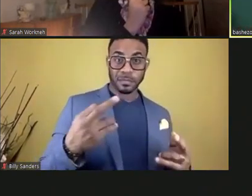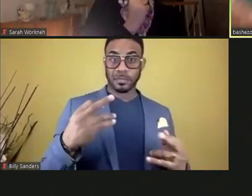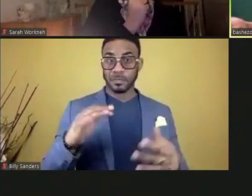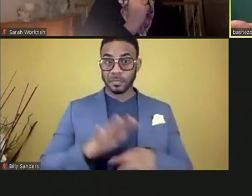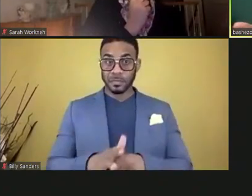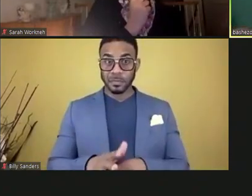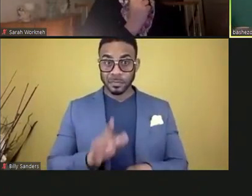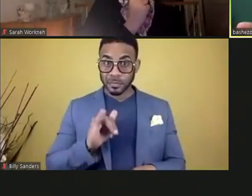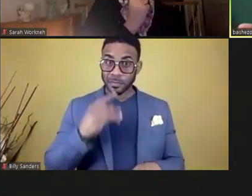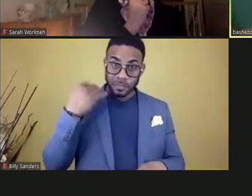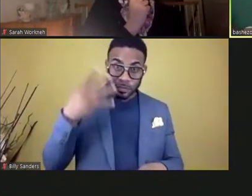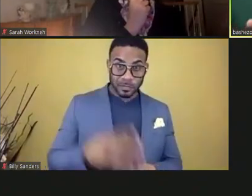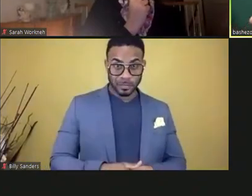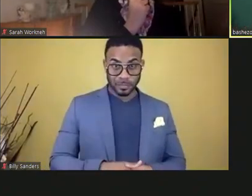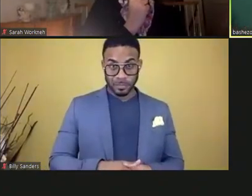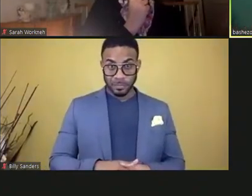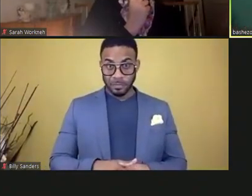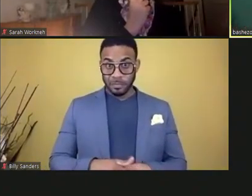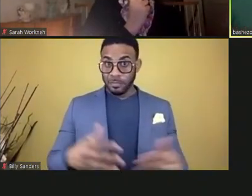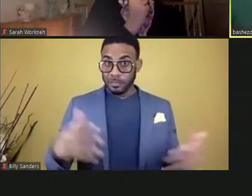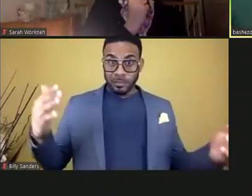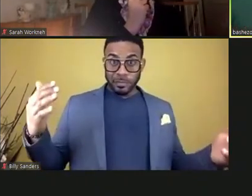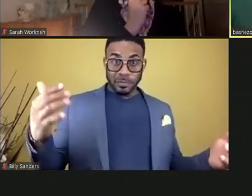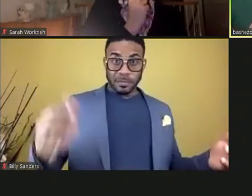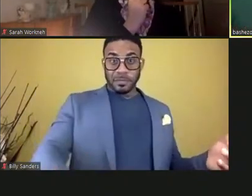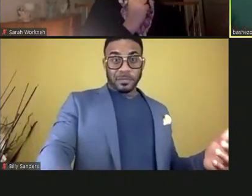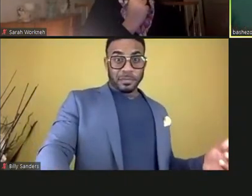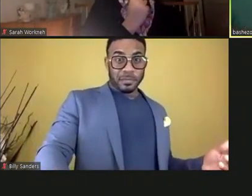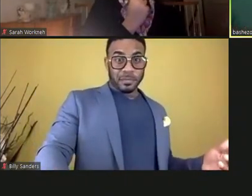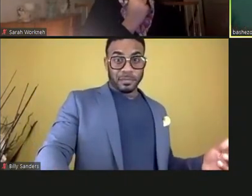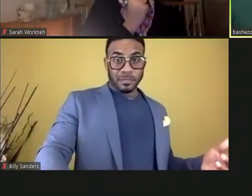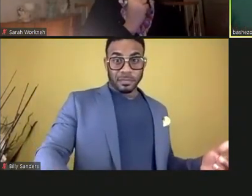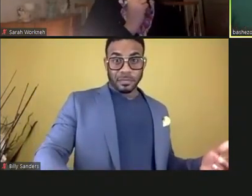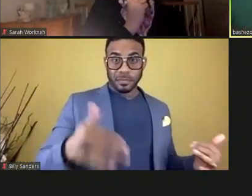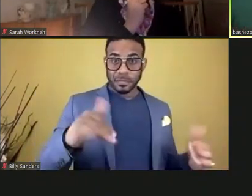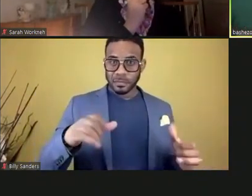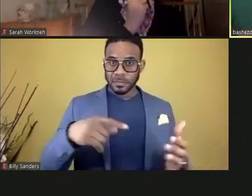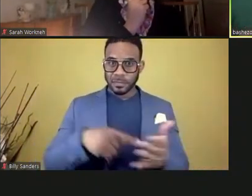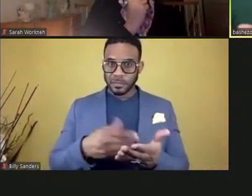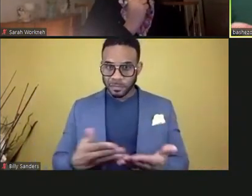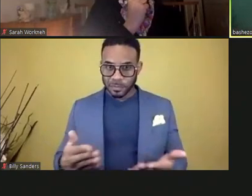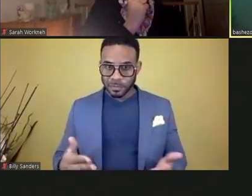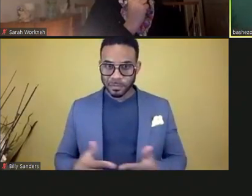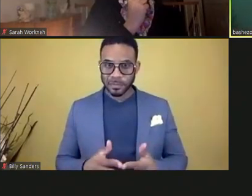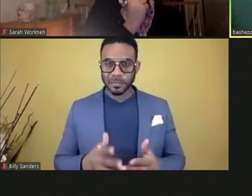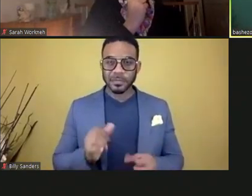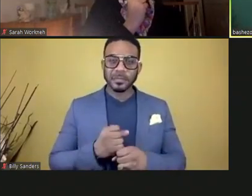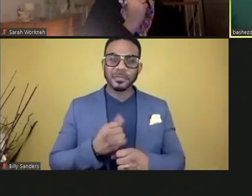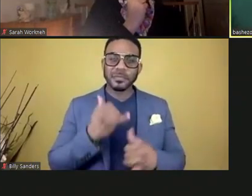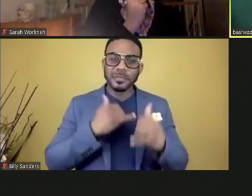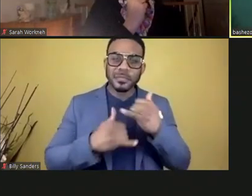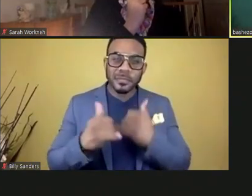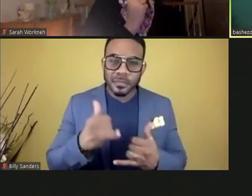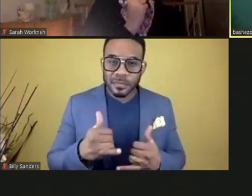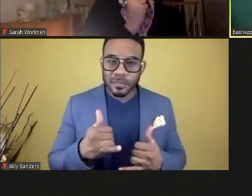Like it's crazy, but we're trying to do this thing and we're making mistakes.